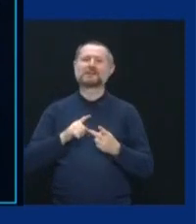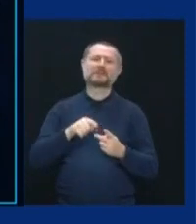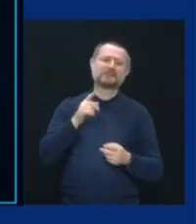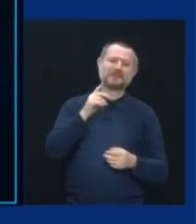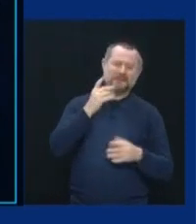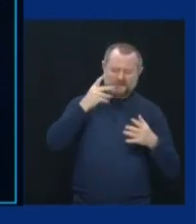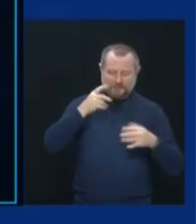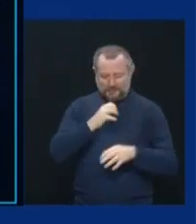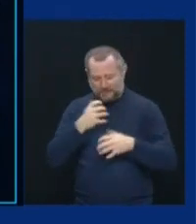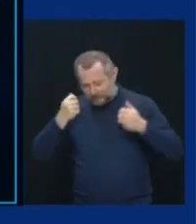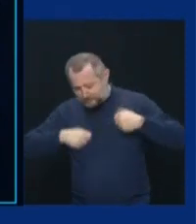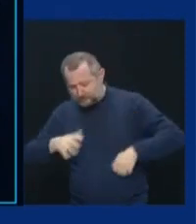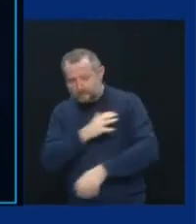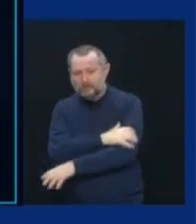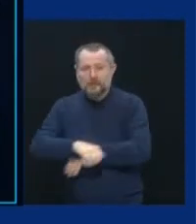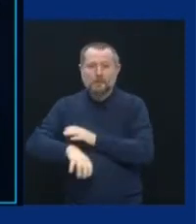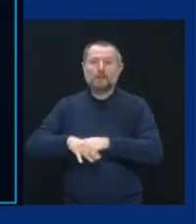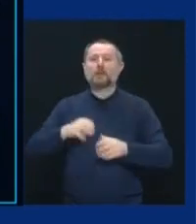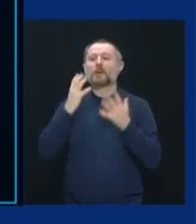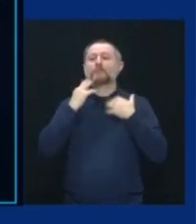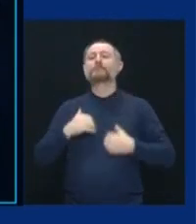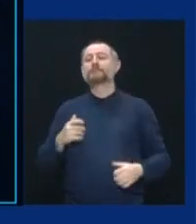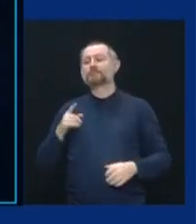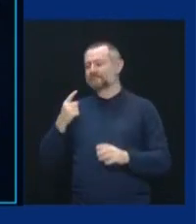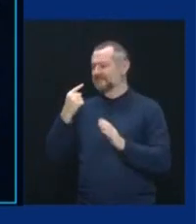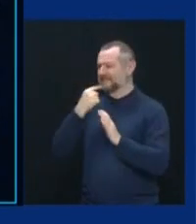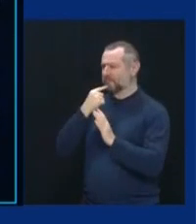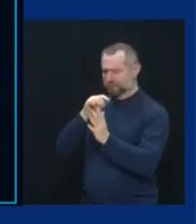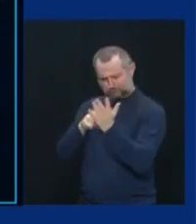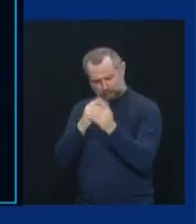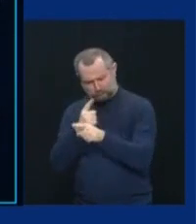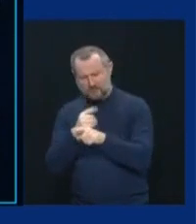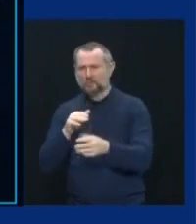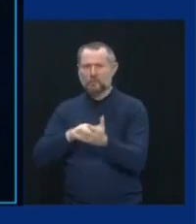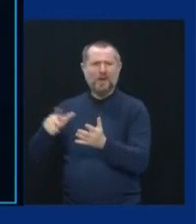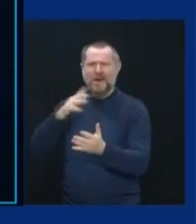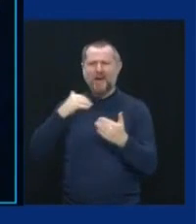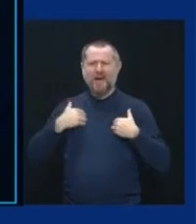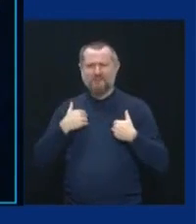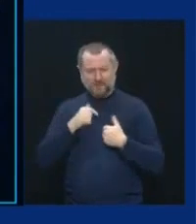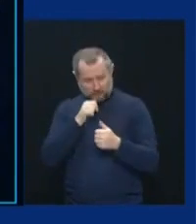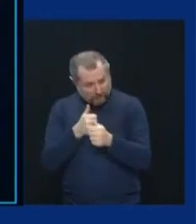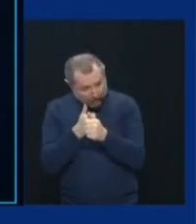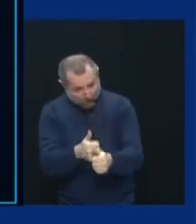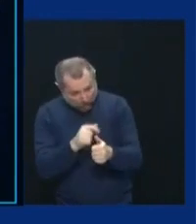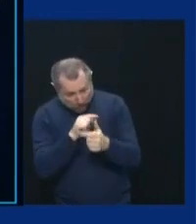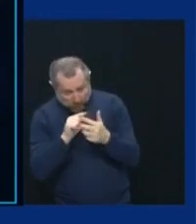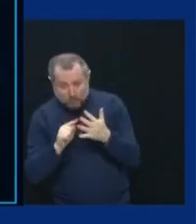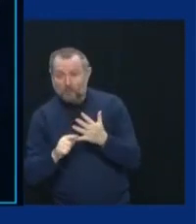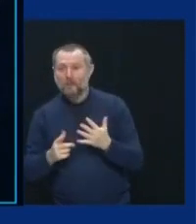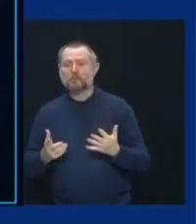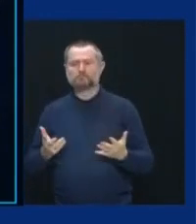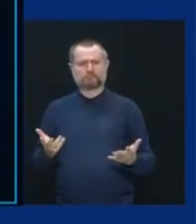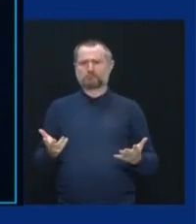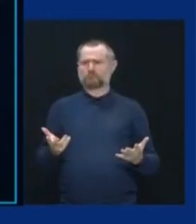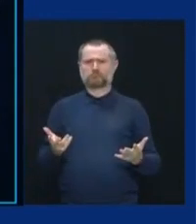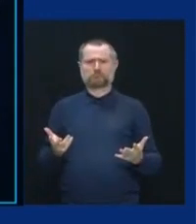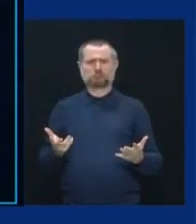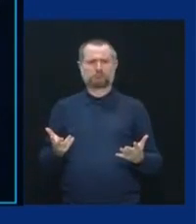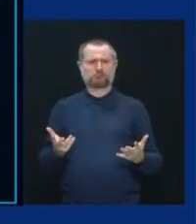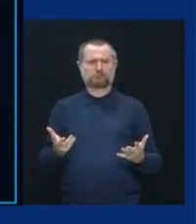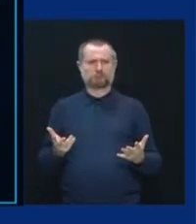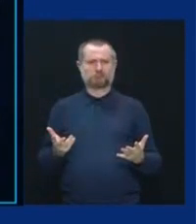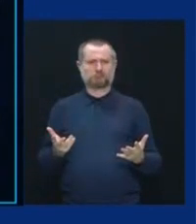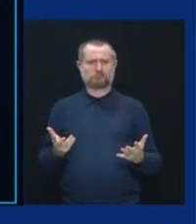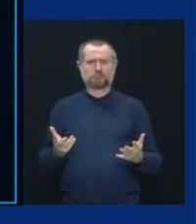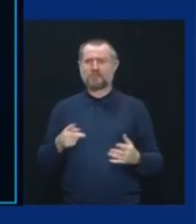in the law. If they don't do that, they violate the law. At the time, remember